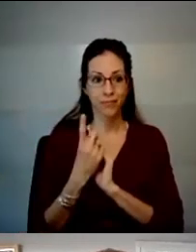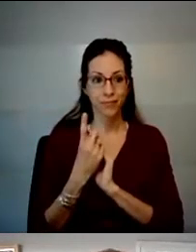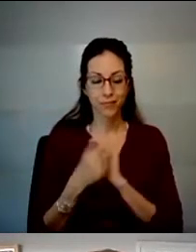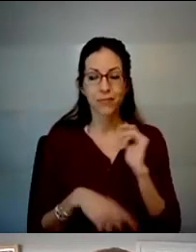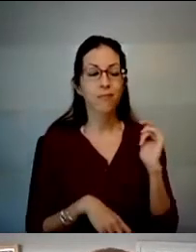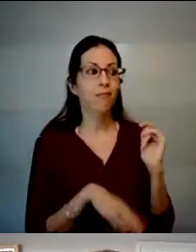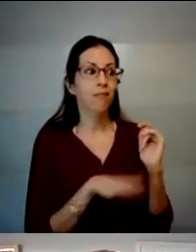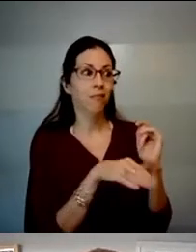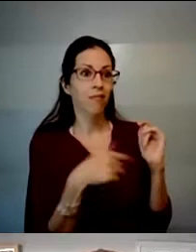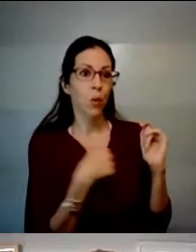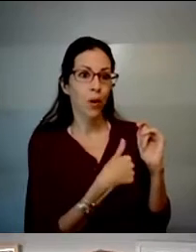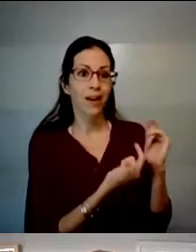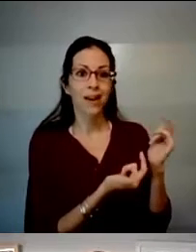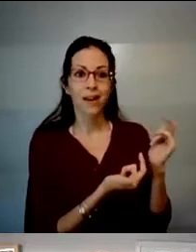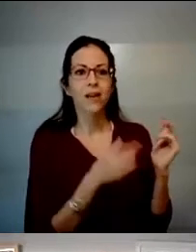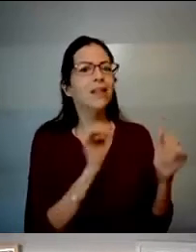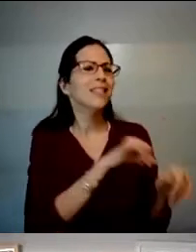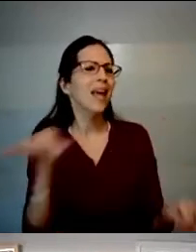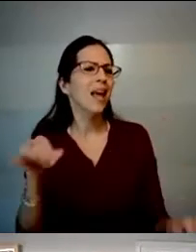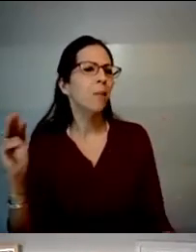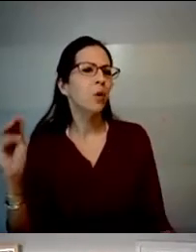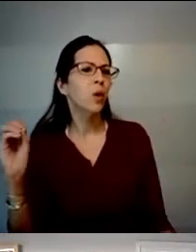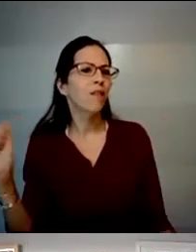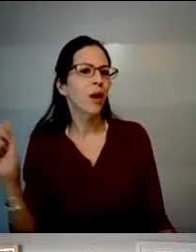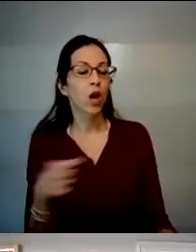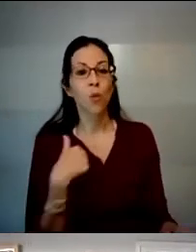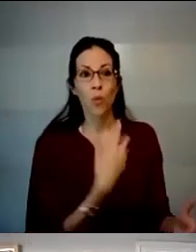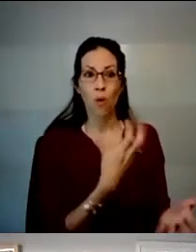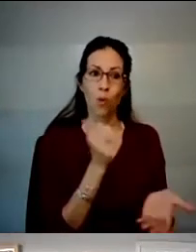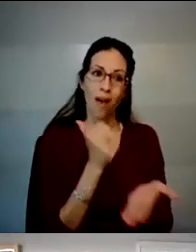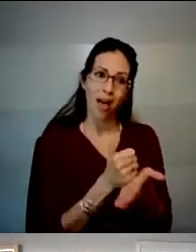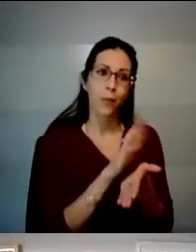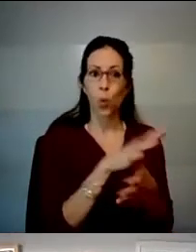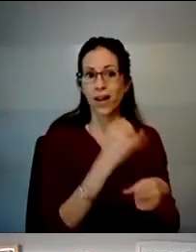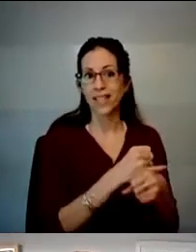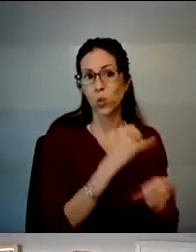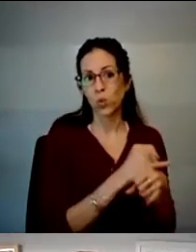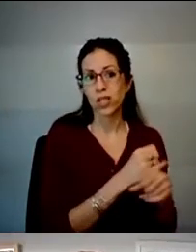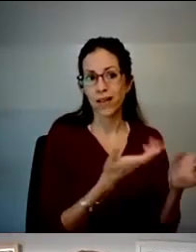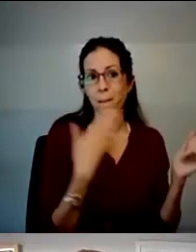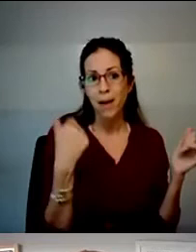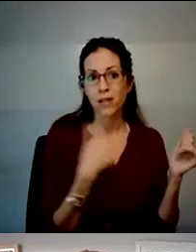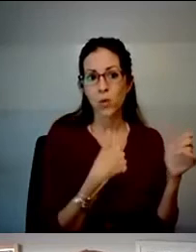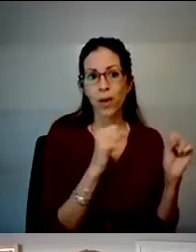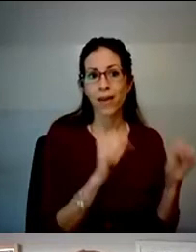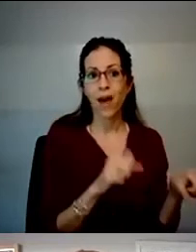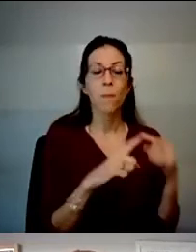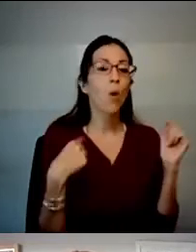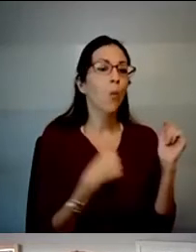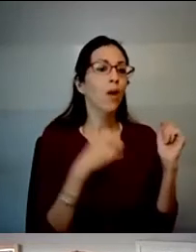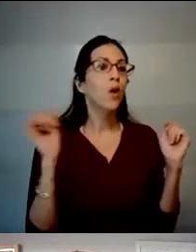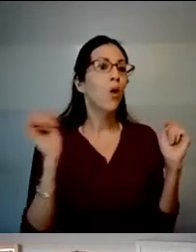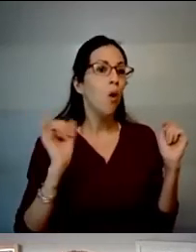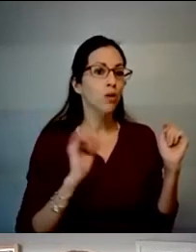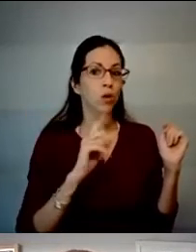want, like Mutual America did, we want to help the institution in general as best we can, but we're also really looking